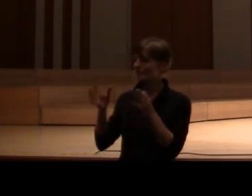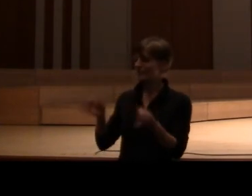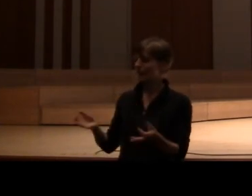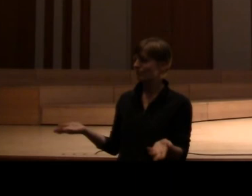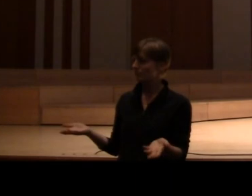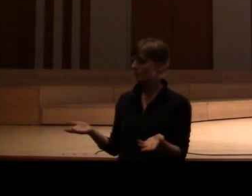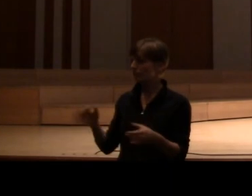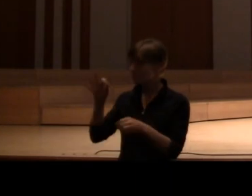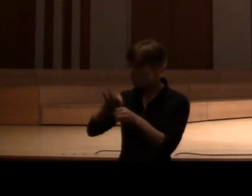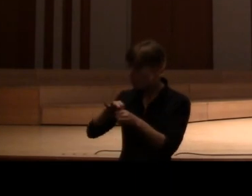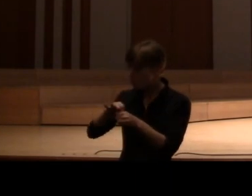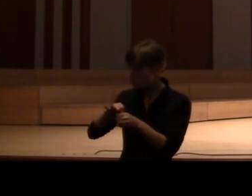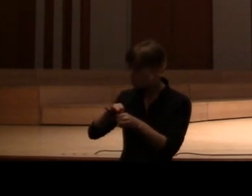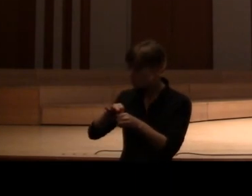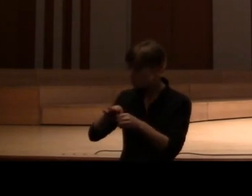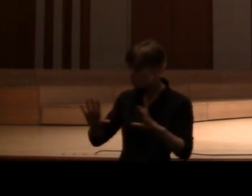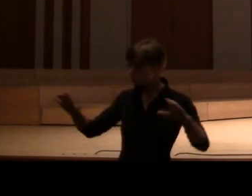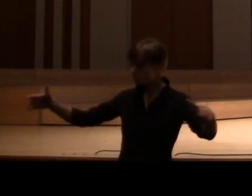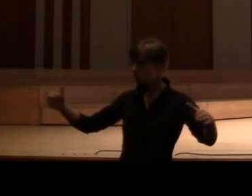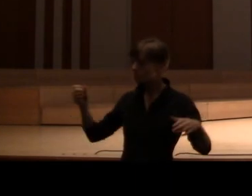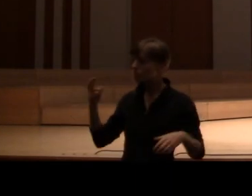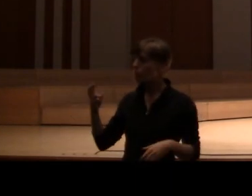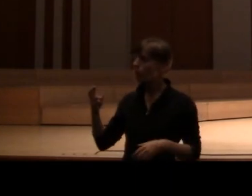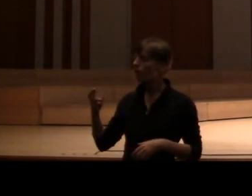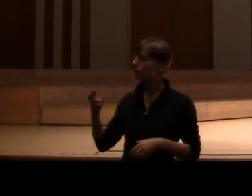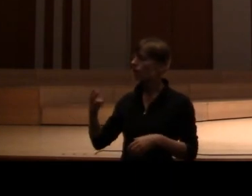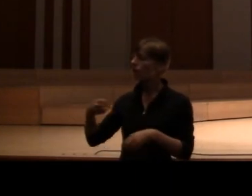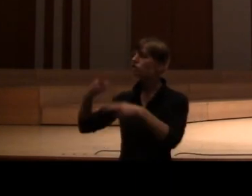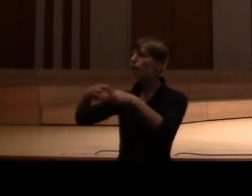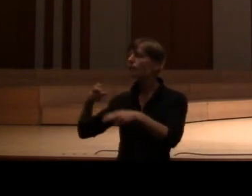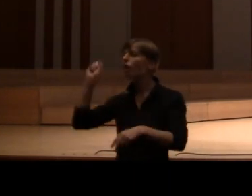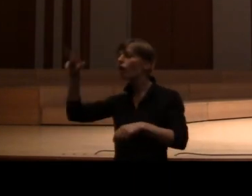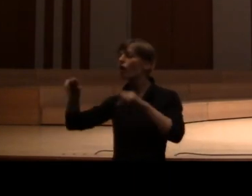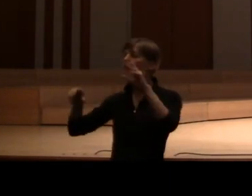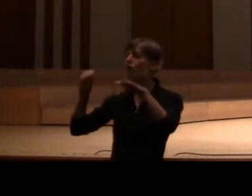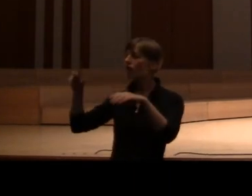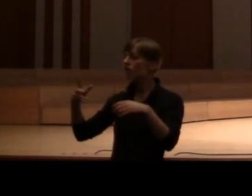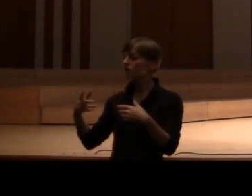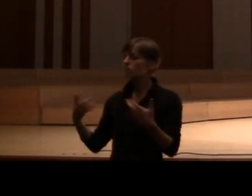Is it a vote, or do they nominate certain books?